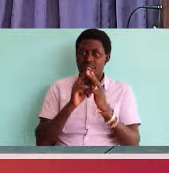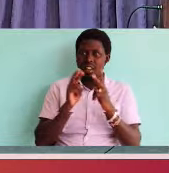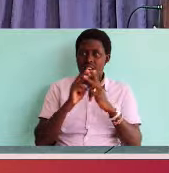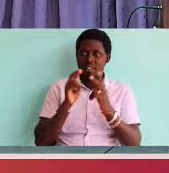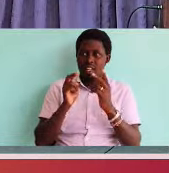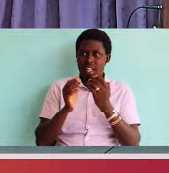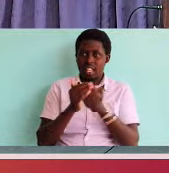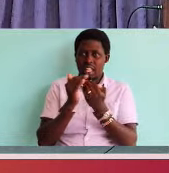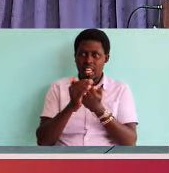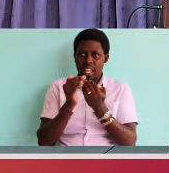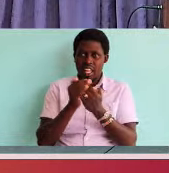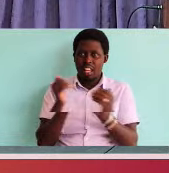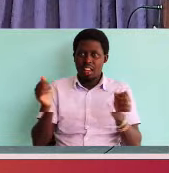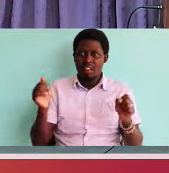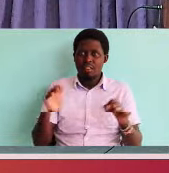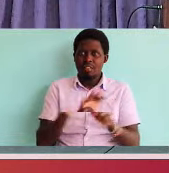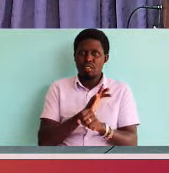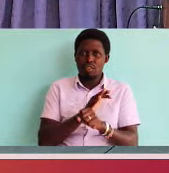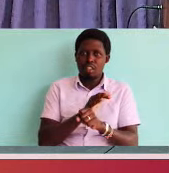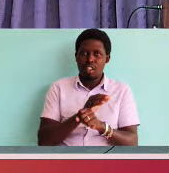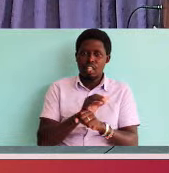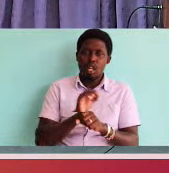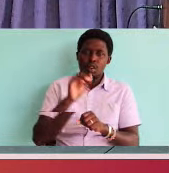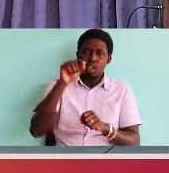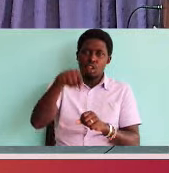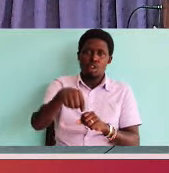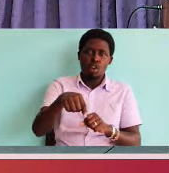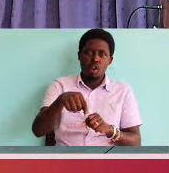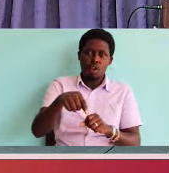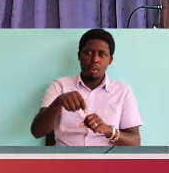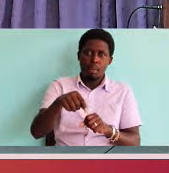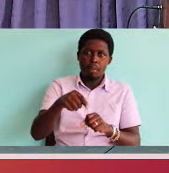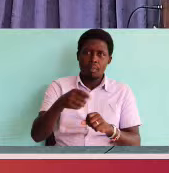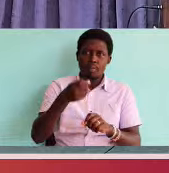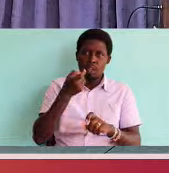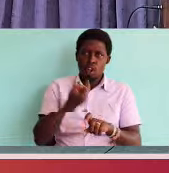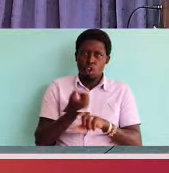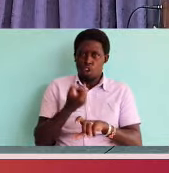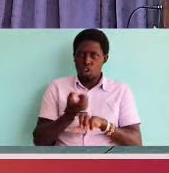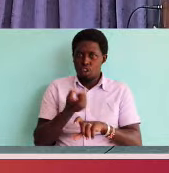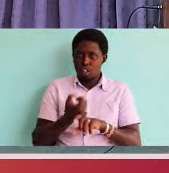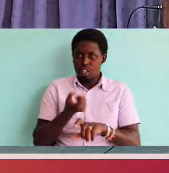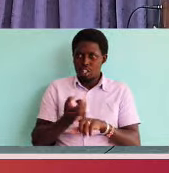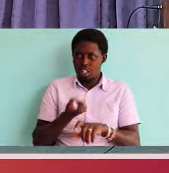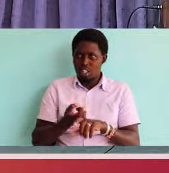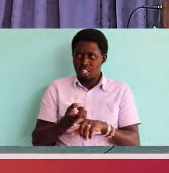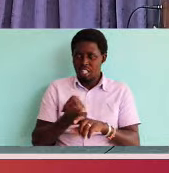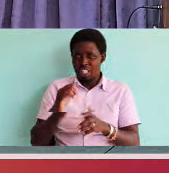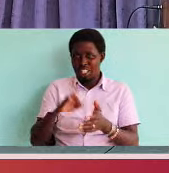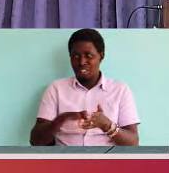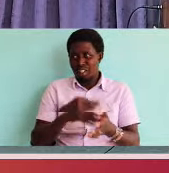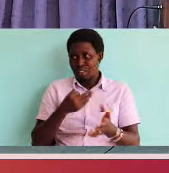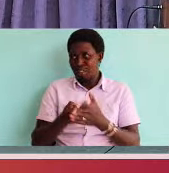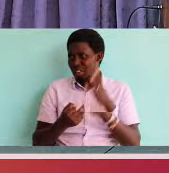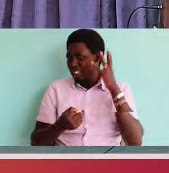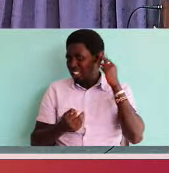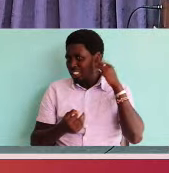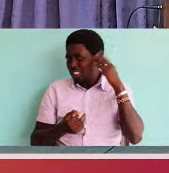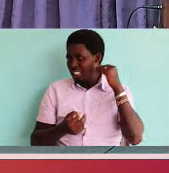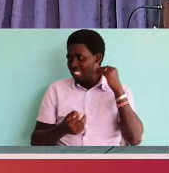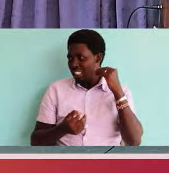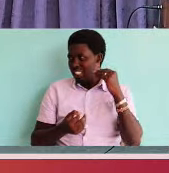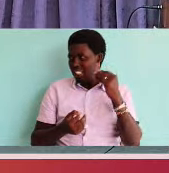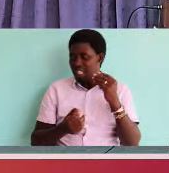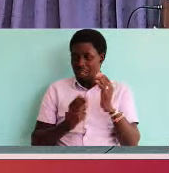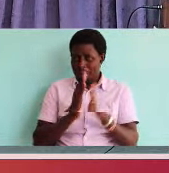Because if they drop coins, it can be an embarrassment to them. So they have to prepare